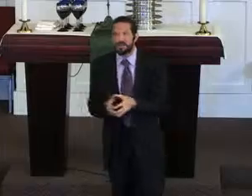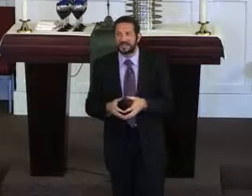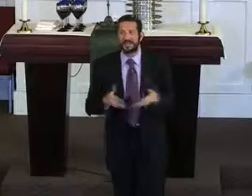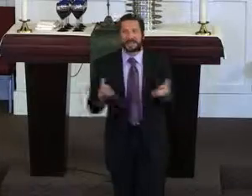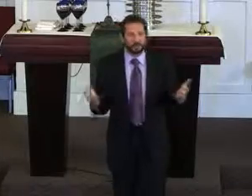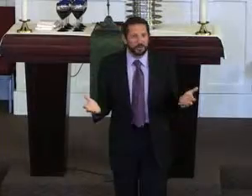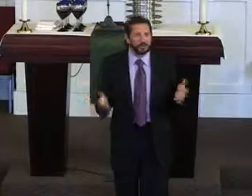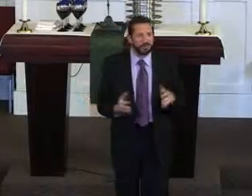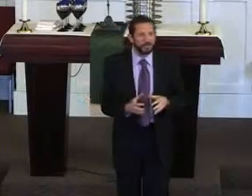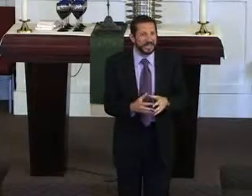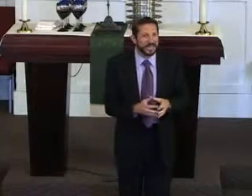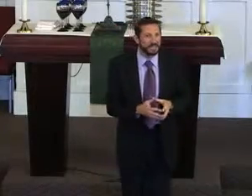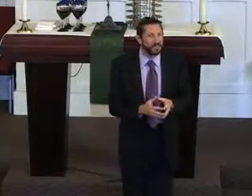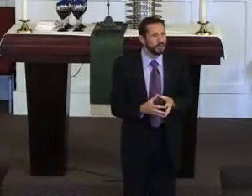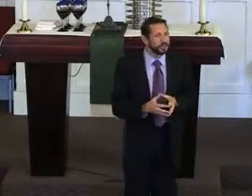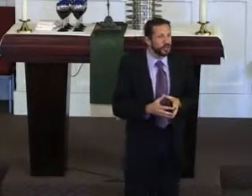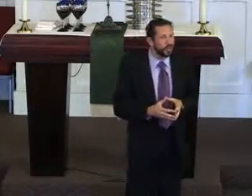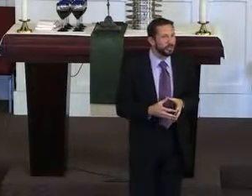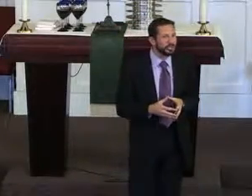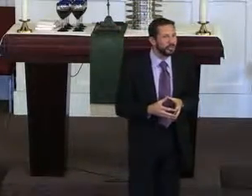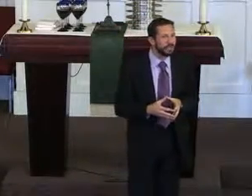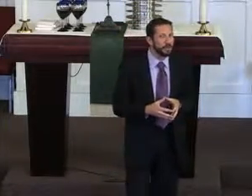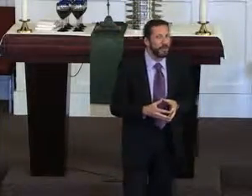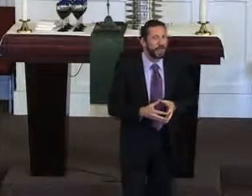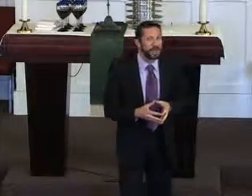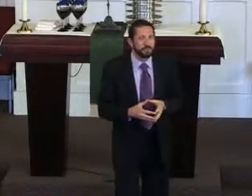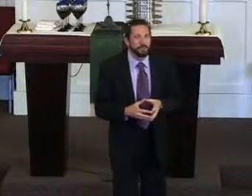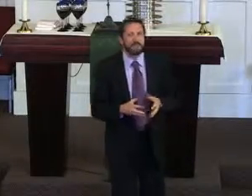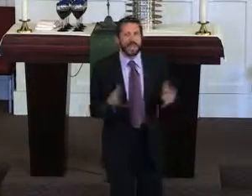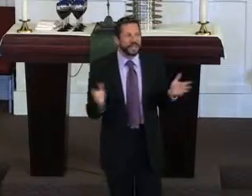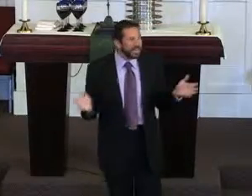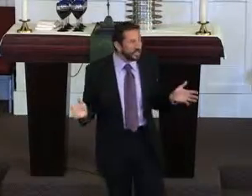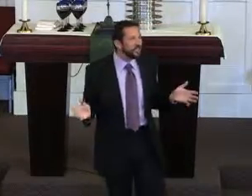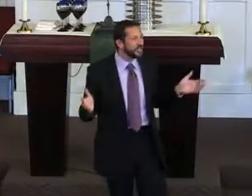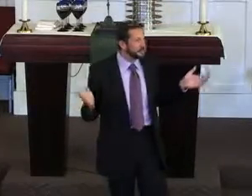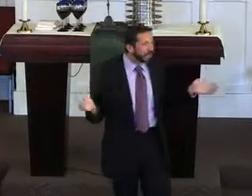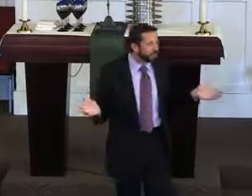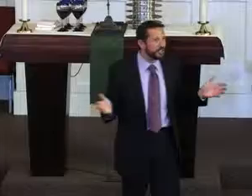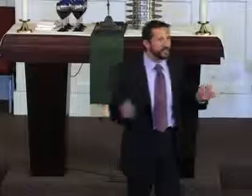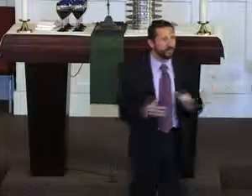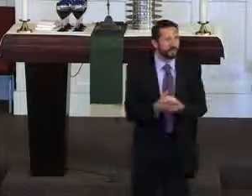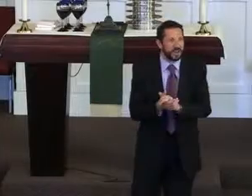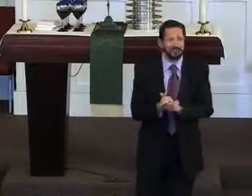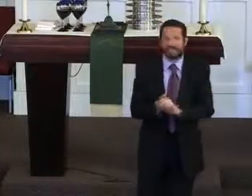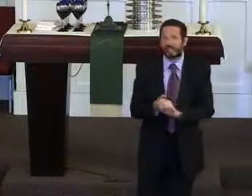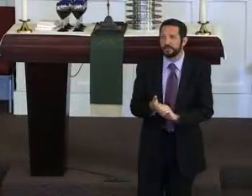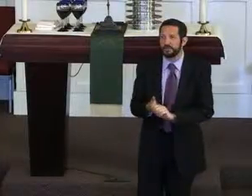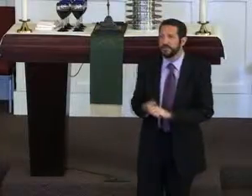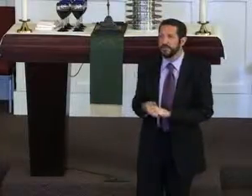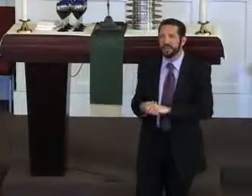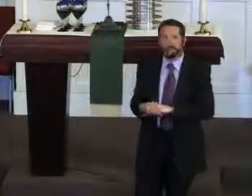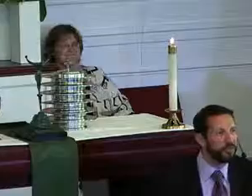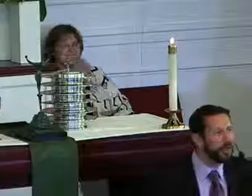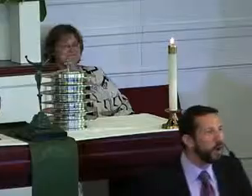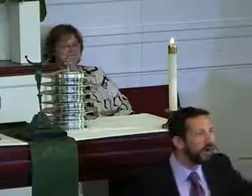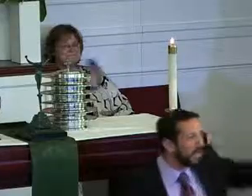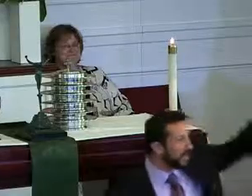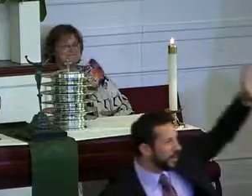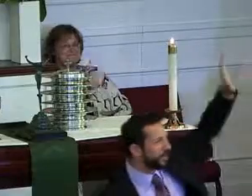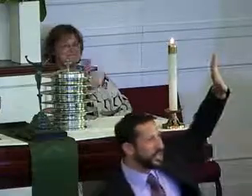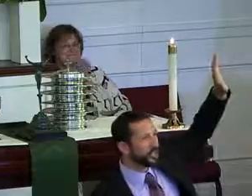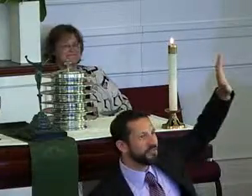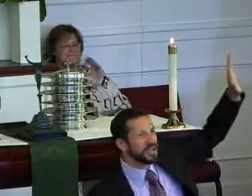our hope is that that will begin as soon as possible. But personal air conditioning units have been installed for every single human being. If you need